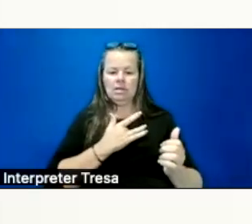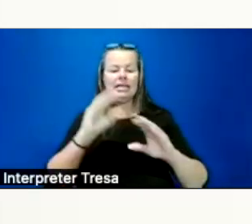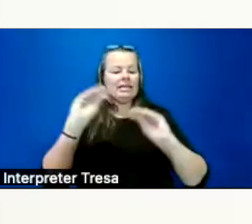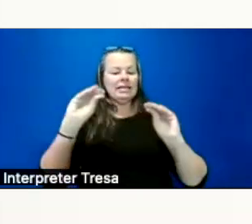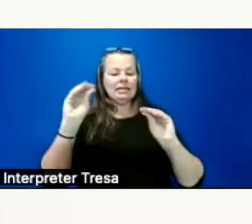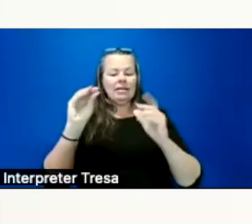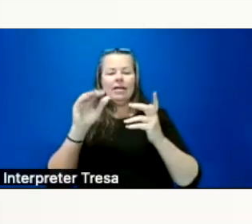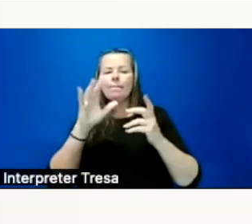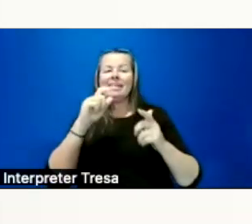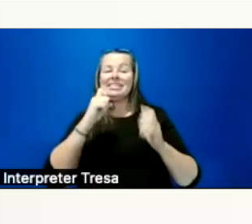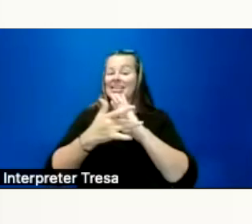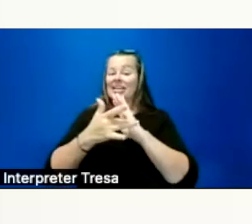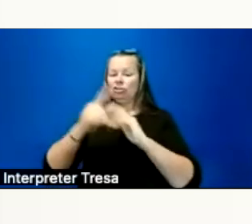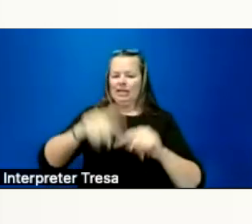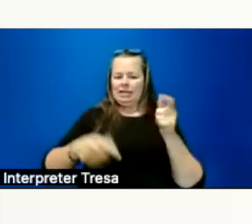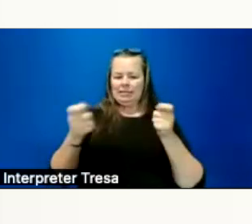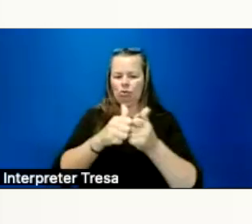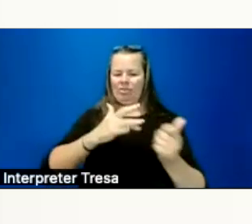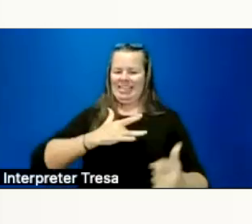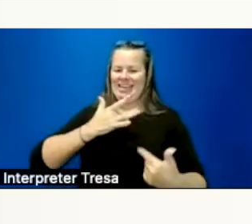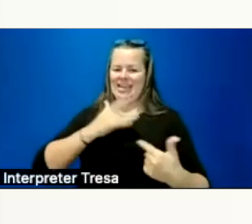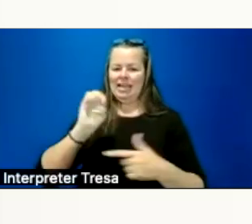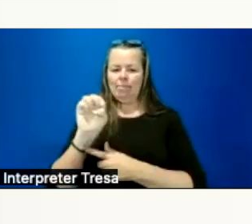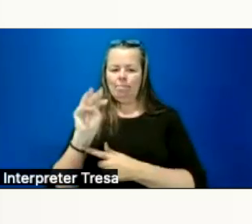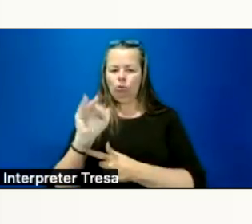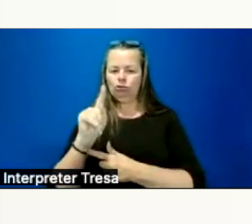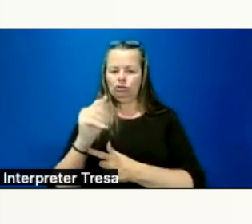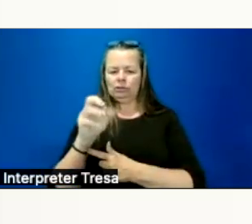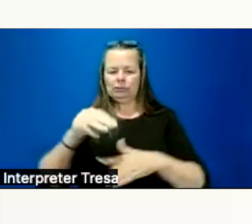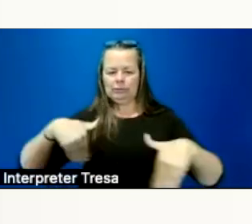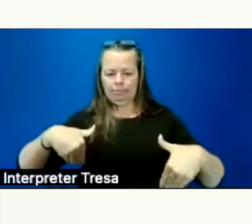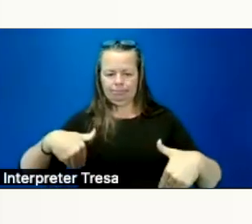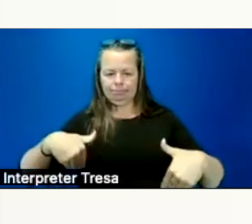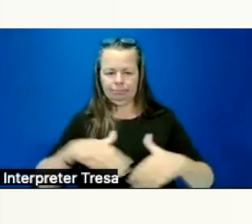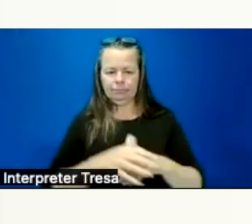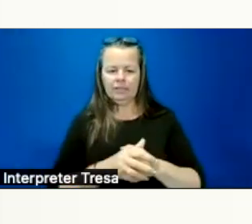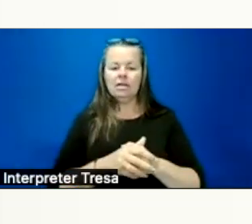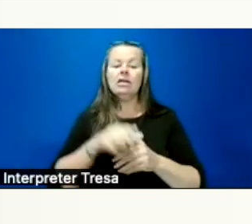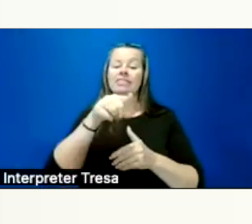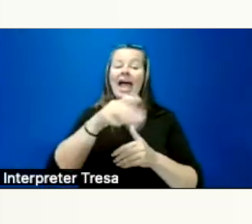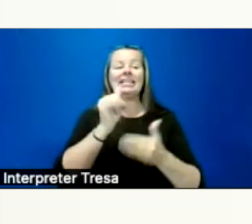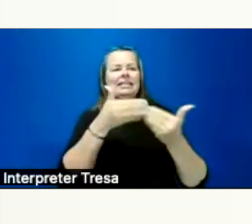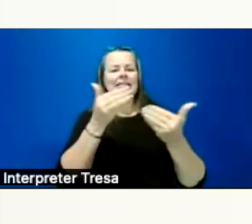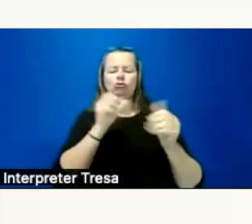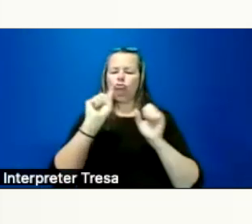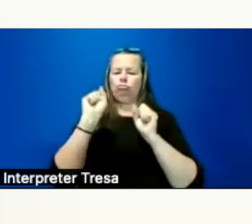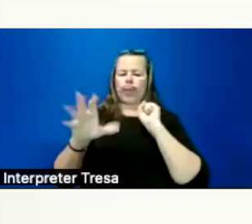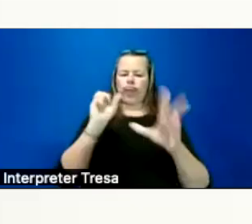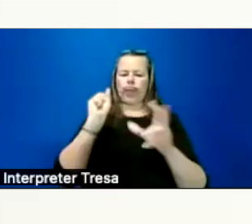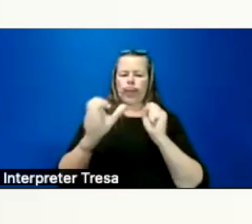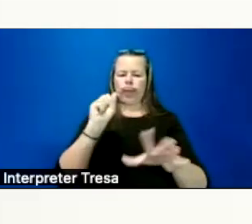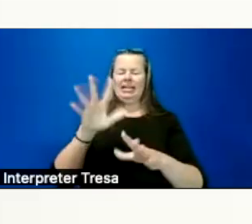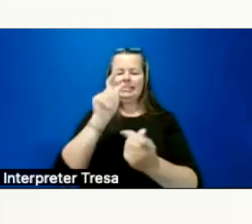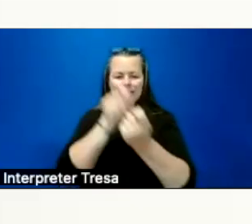and this is like kind of a scalable, because it's really easy to replace the signs, and then the avatar will create something which has